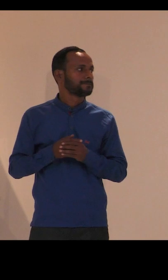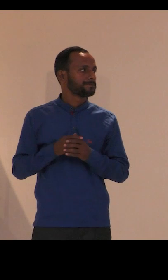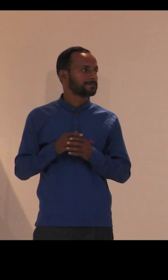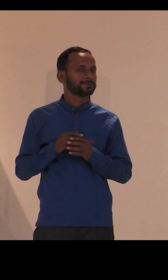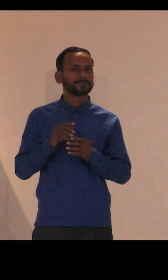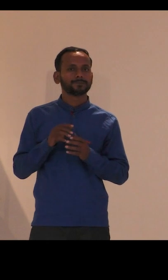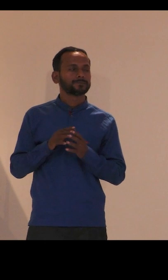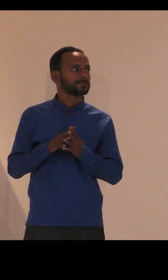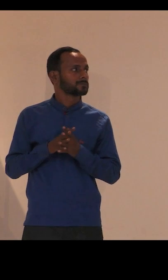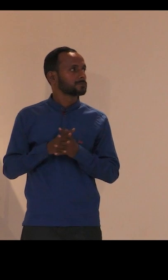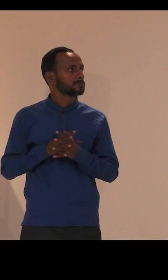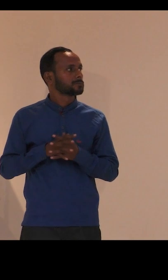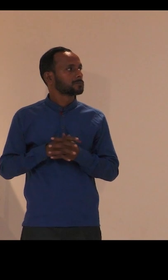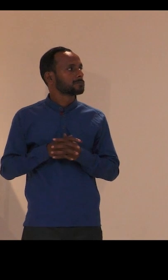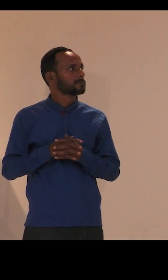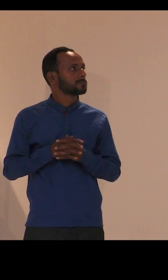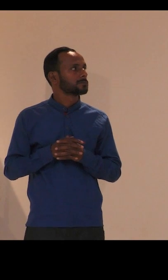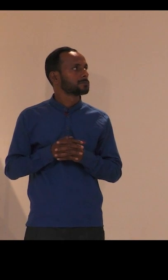and general readers.